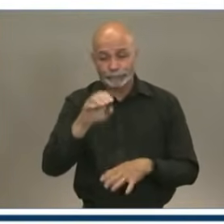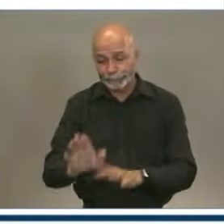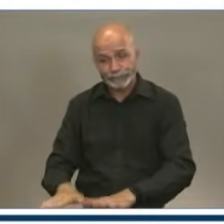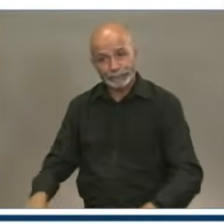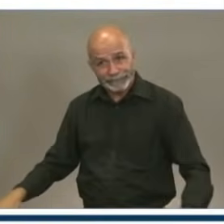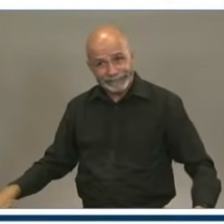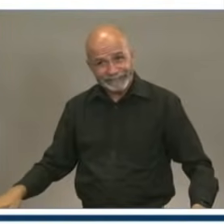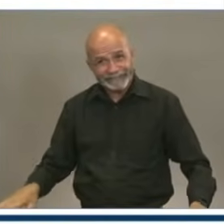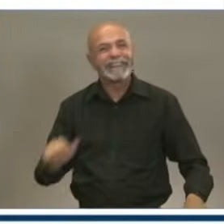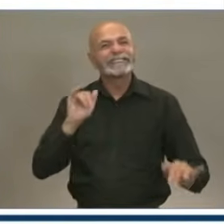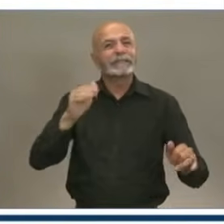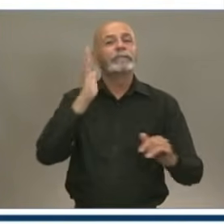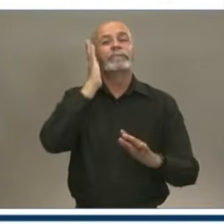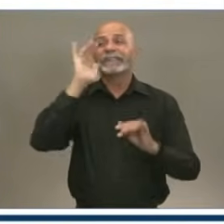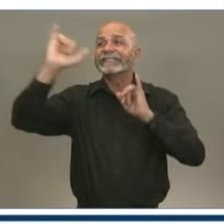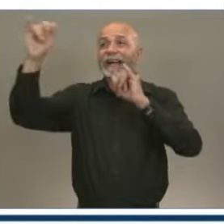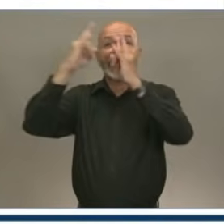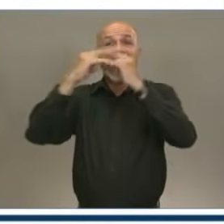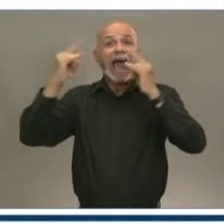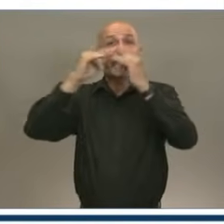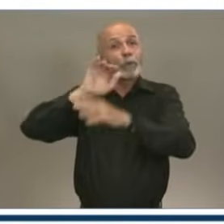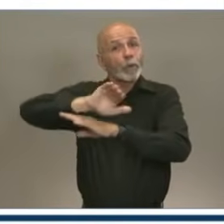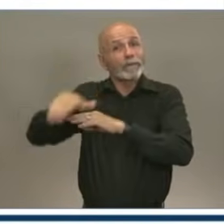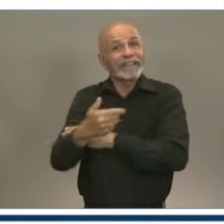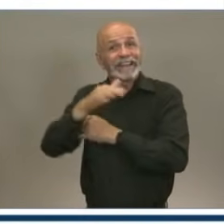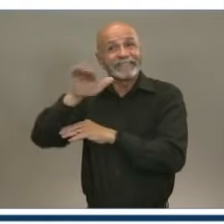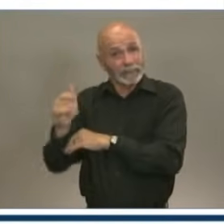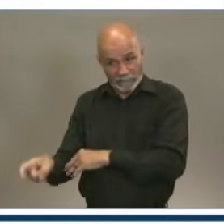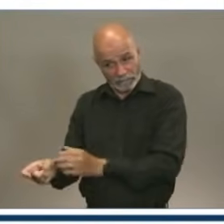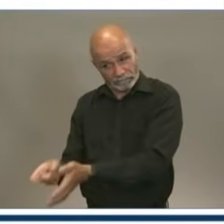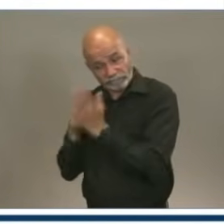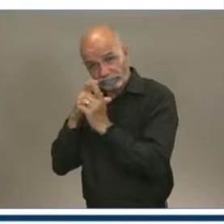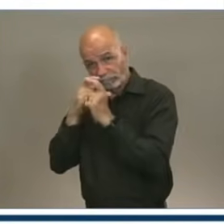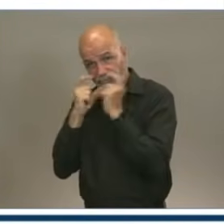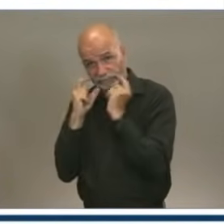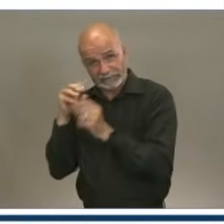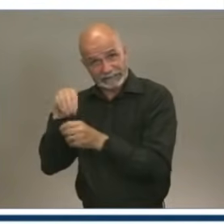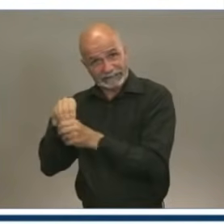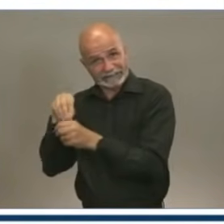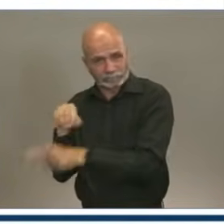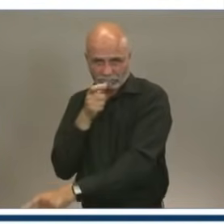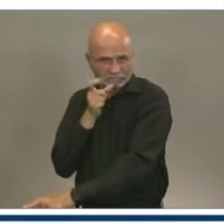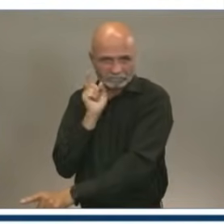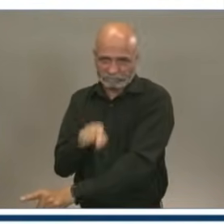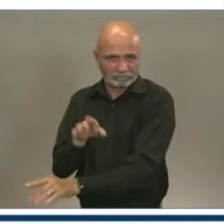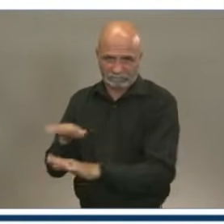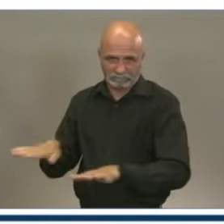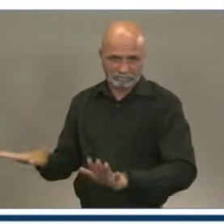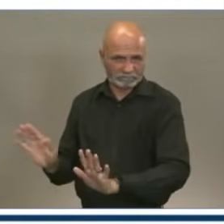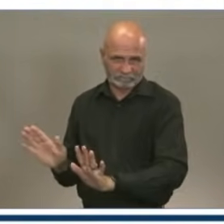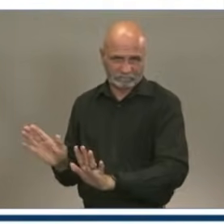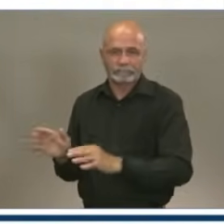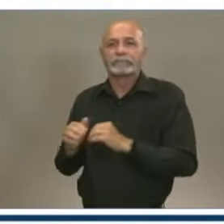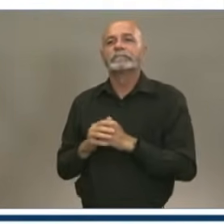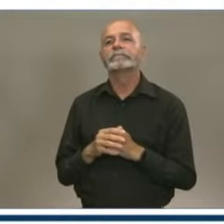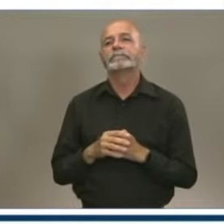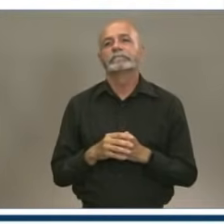effective Wednesday, will no longer be required to wear masks indoors. As well, all Nova